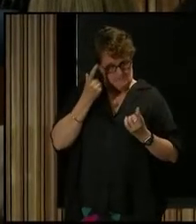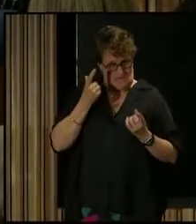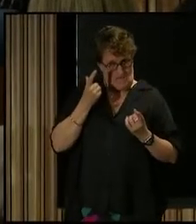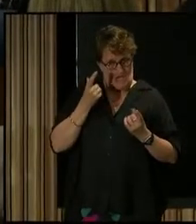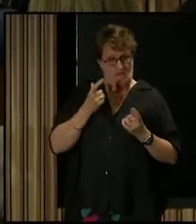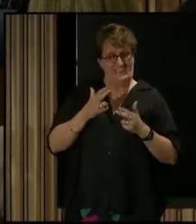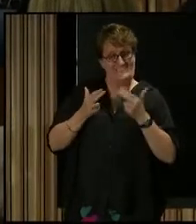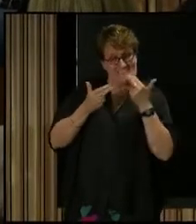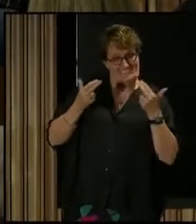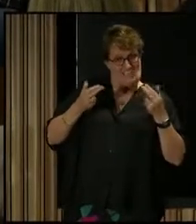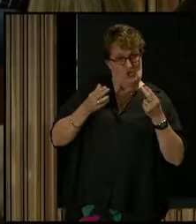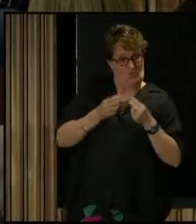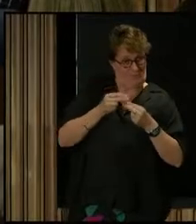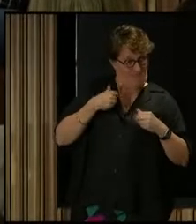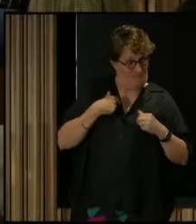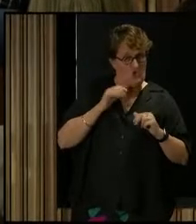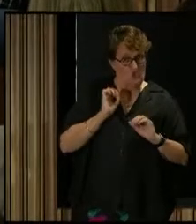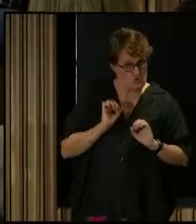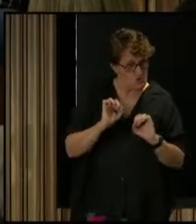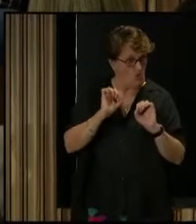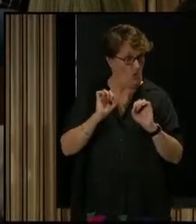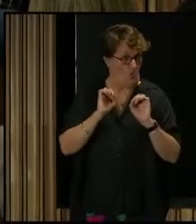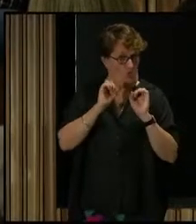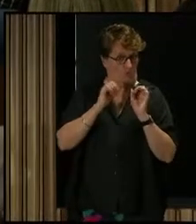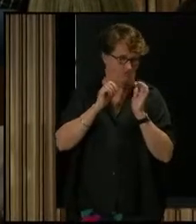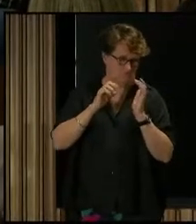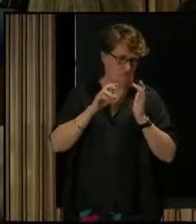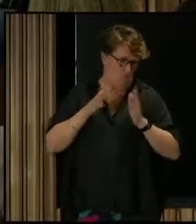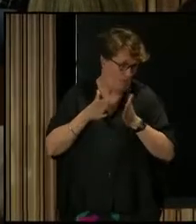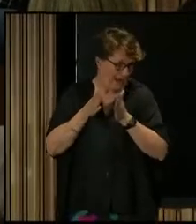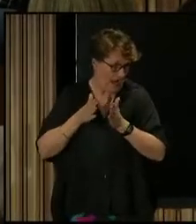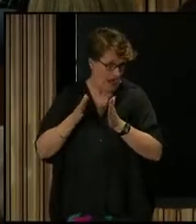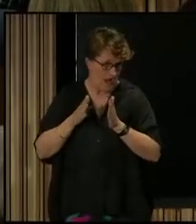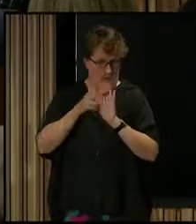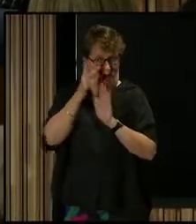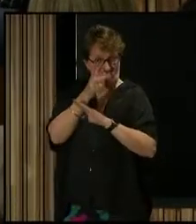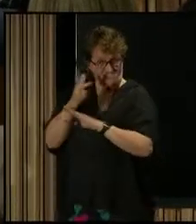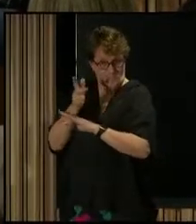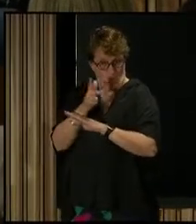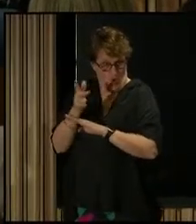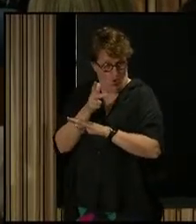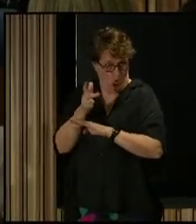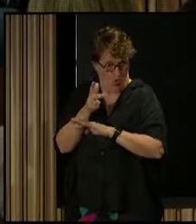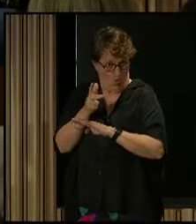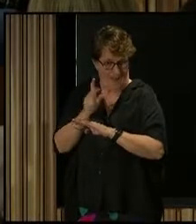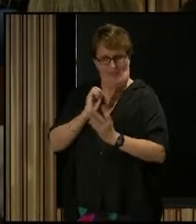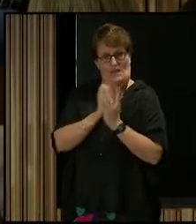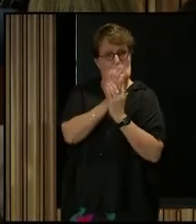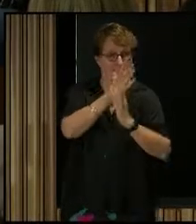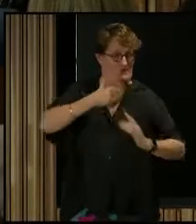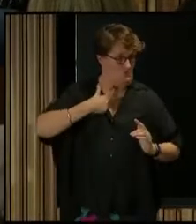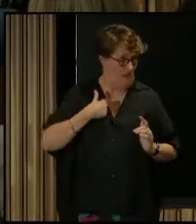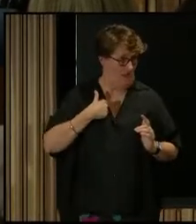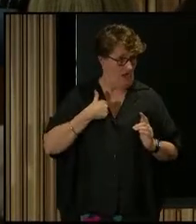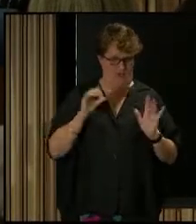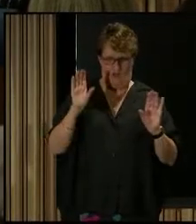you to sing along with me your version of that and video it and send it back to me, and then I will put it together. And that